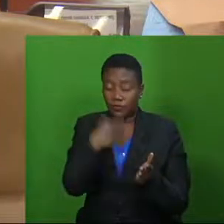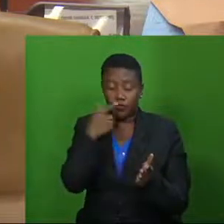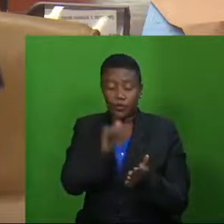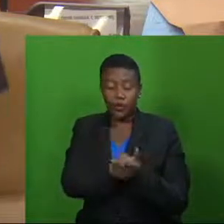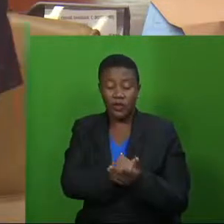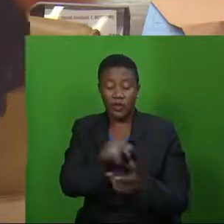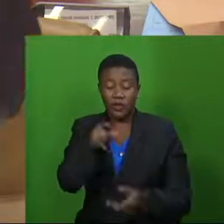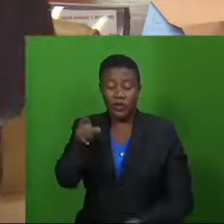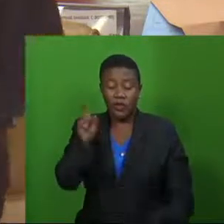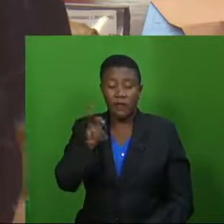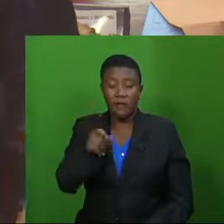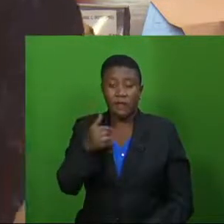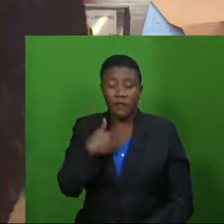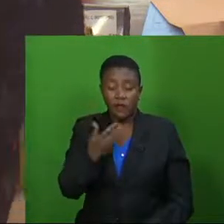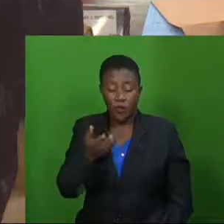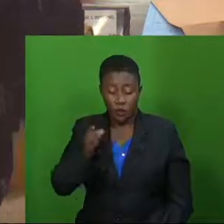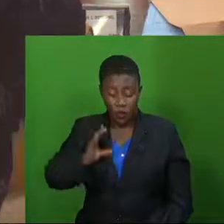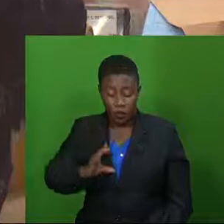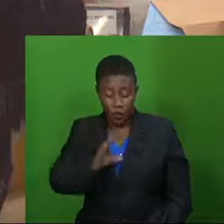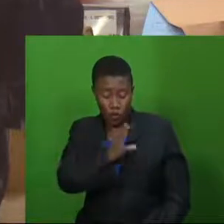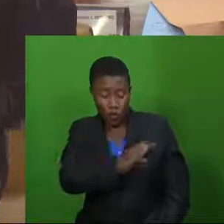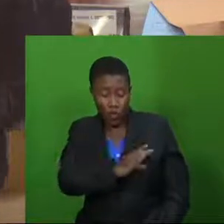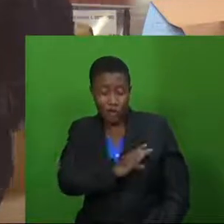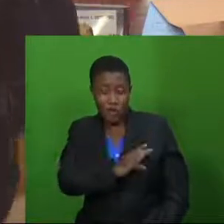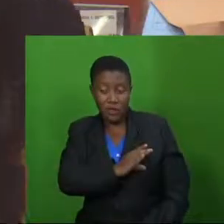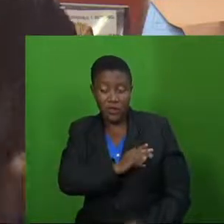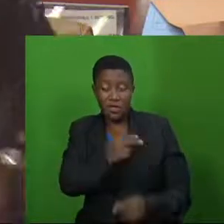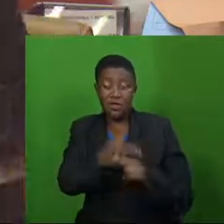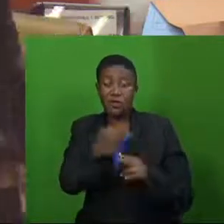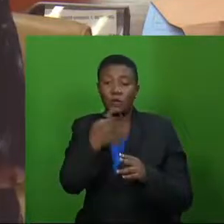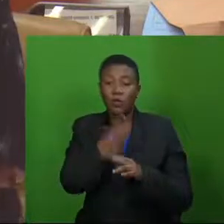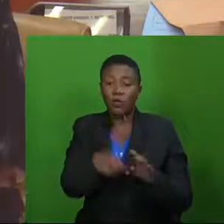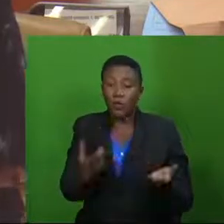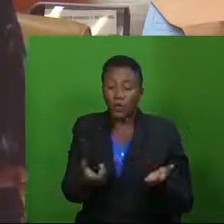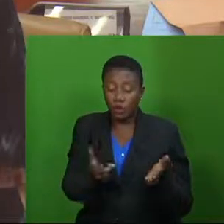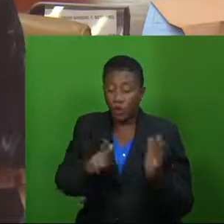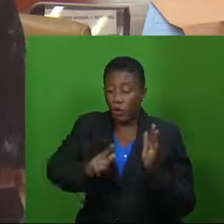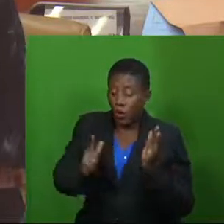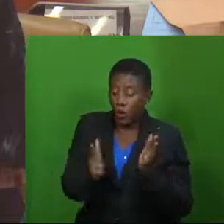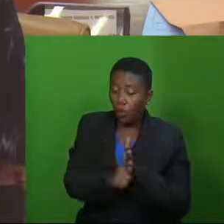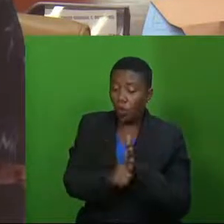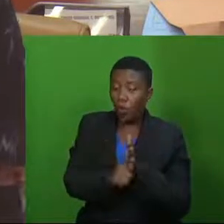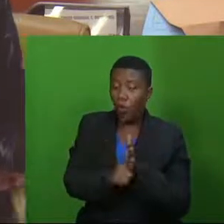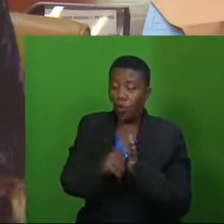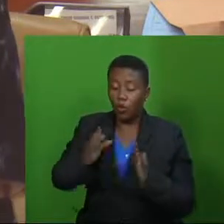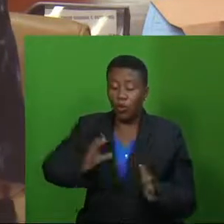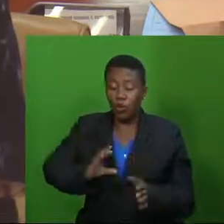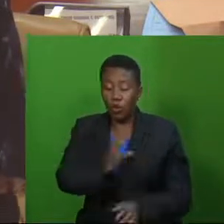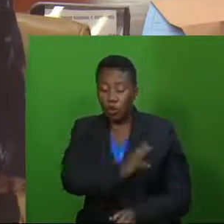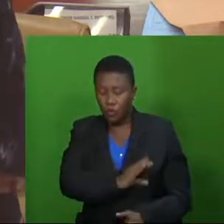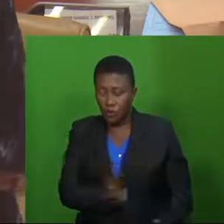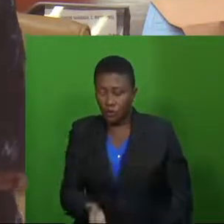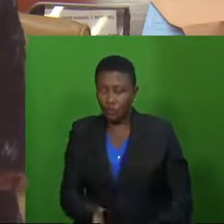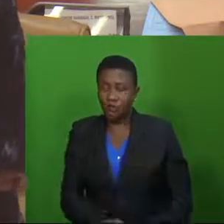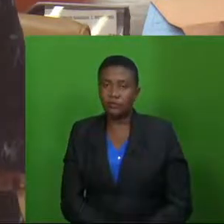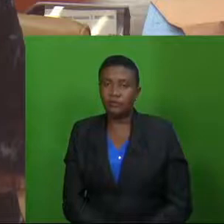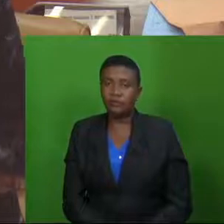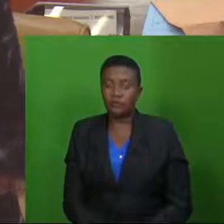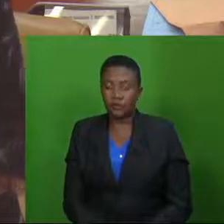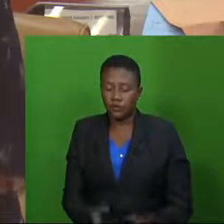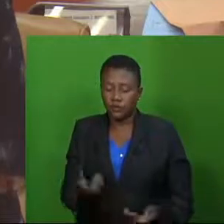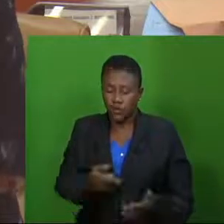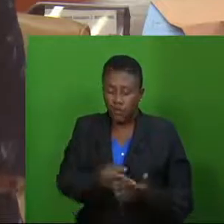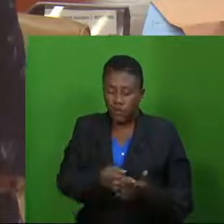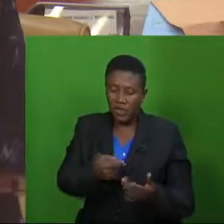shall be a committee known as the Standing Orders Committee. The Speaker, we shall be in charge of going through the